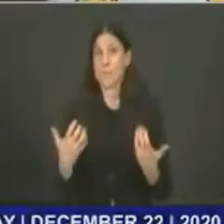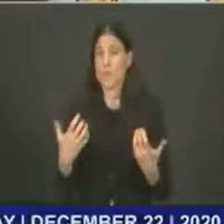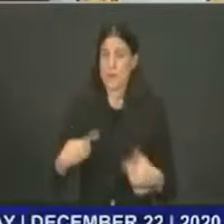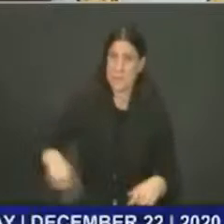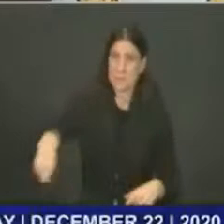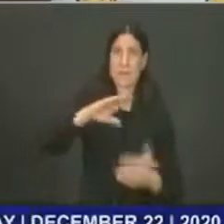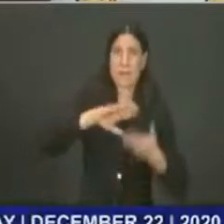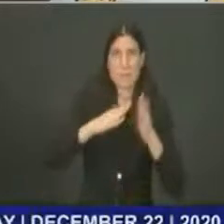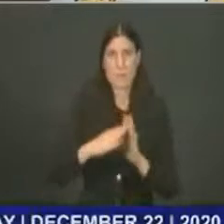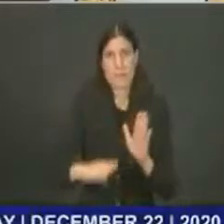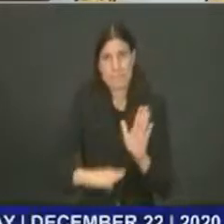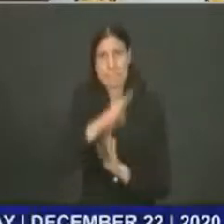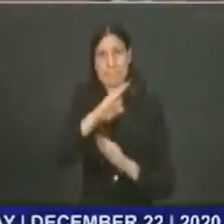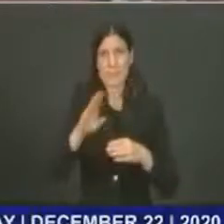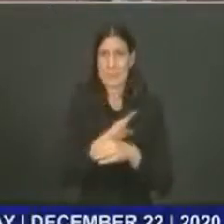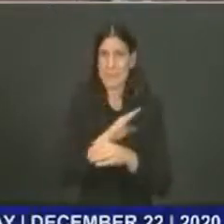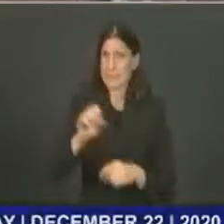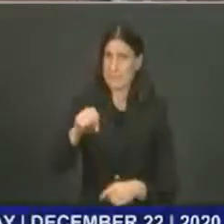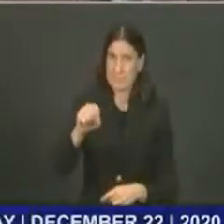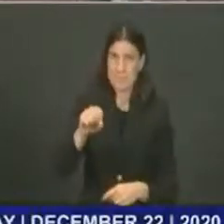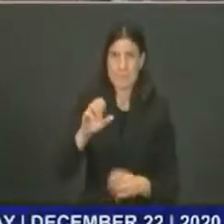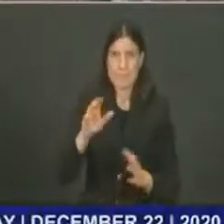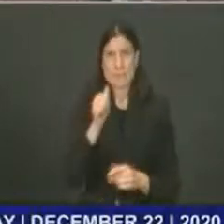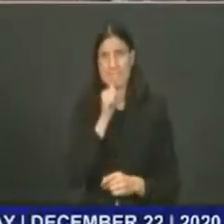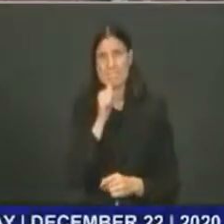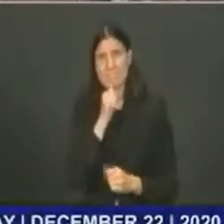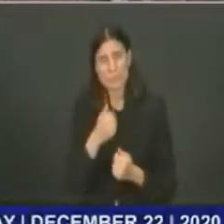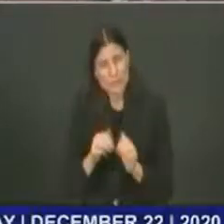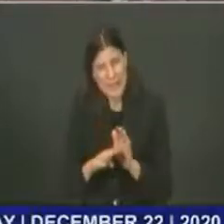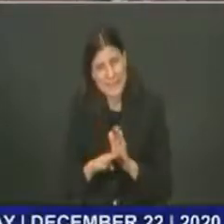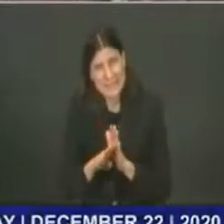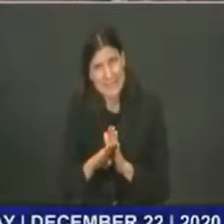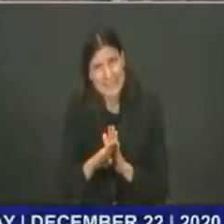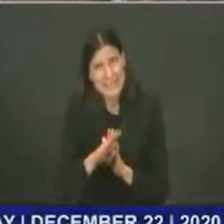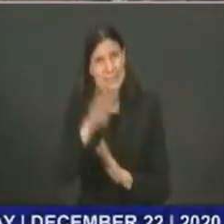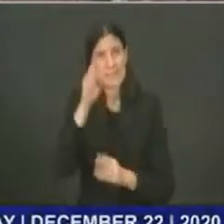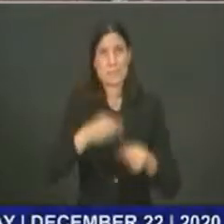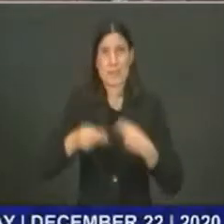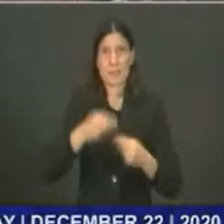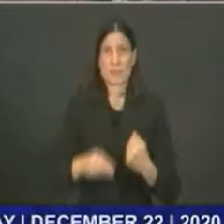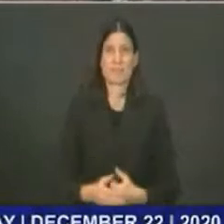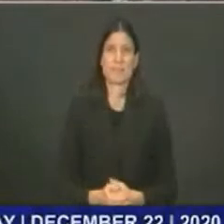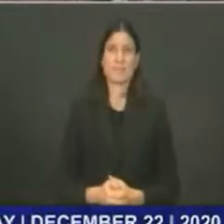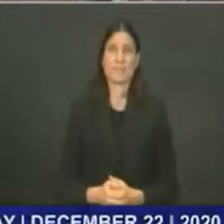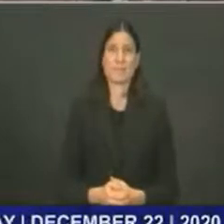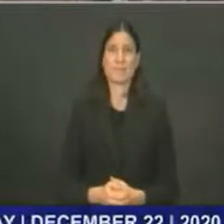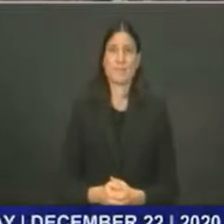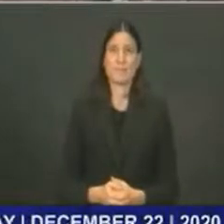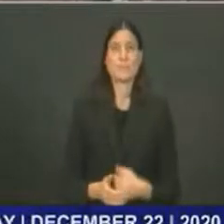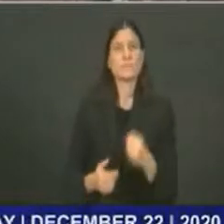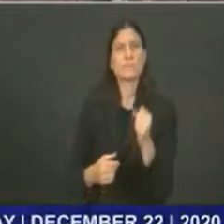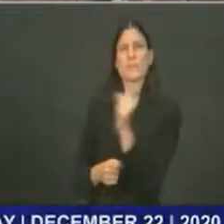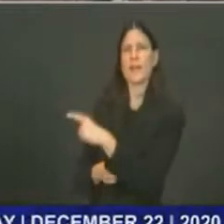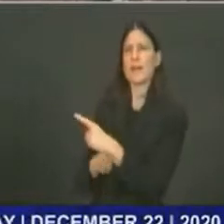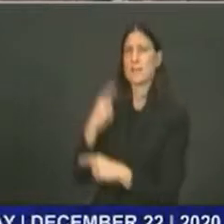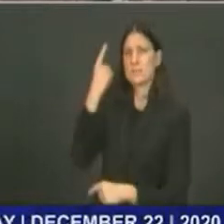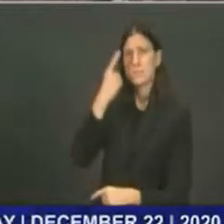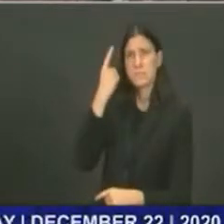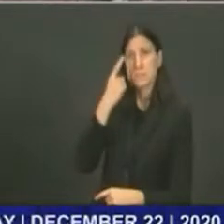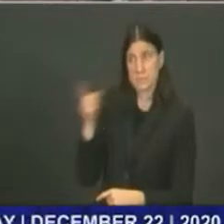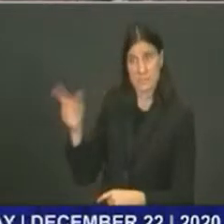next year some of what they lost this year. Governor, how concerned are you? You sounded very upbeat today. We've turned a corner. You credited the